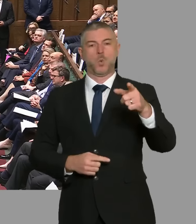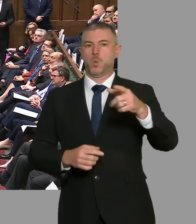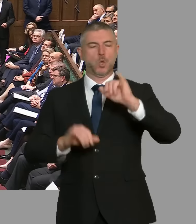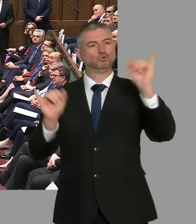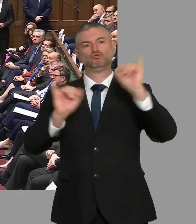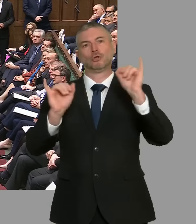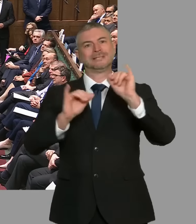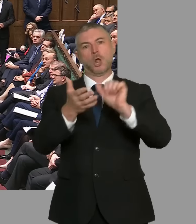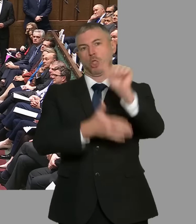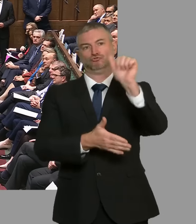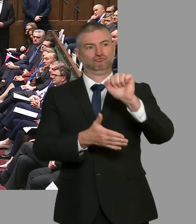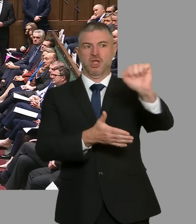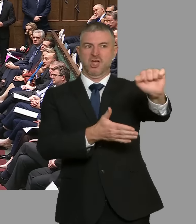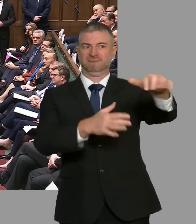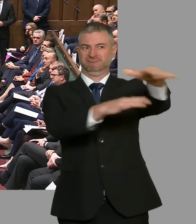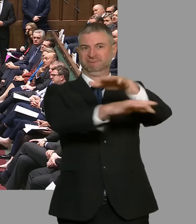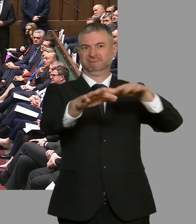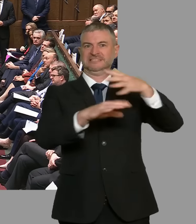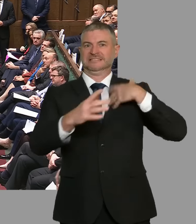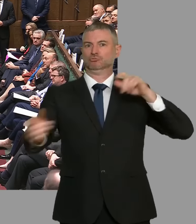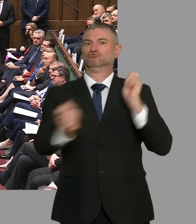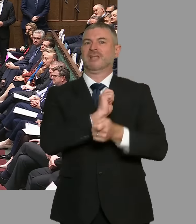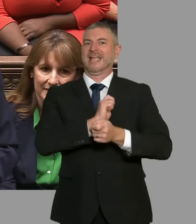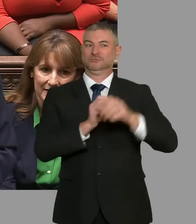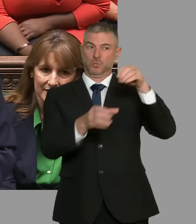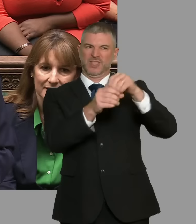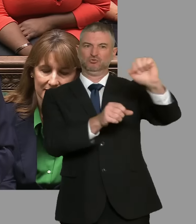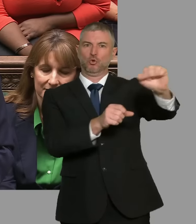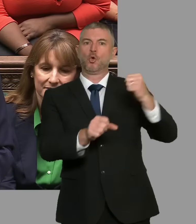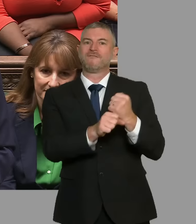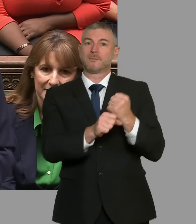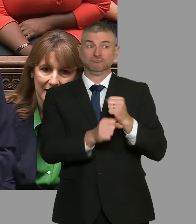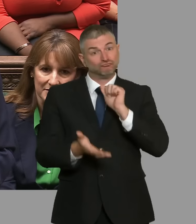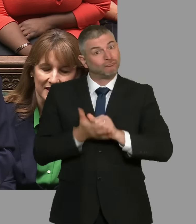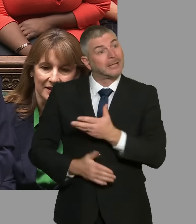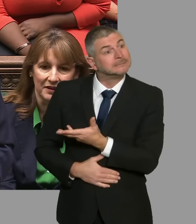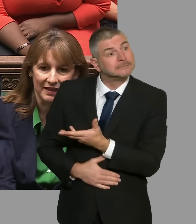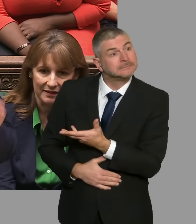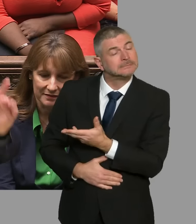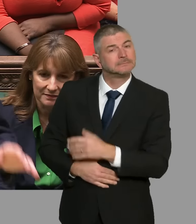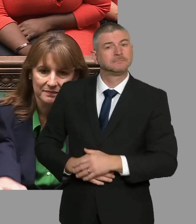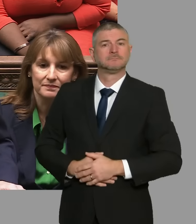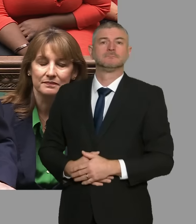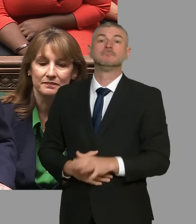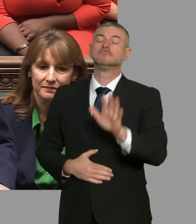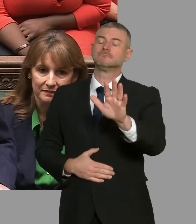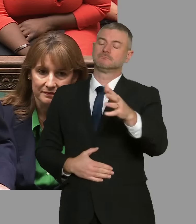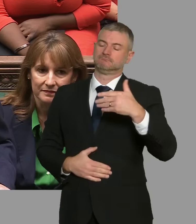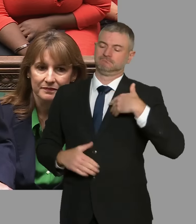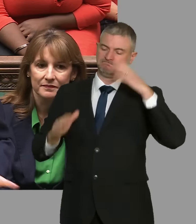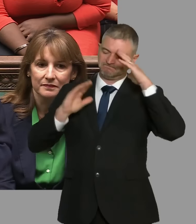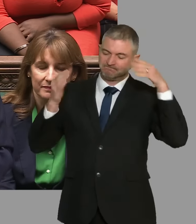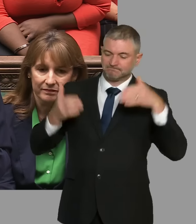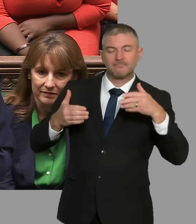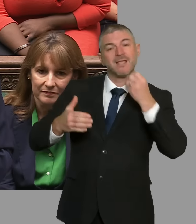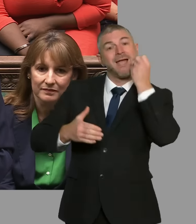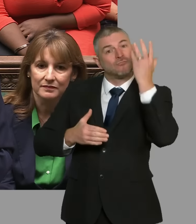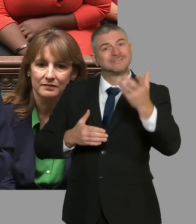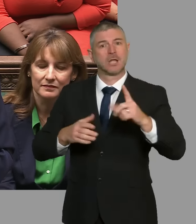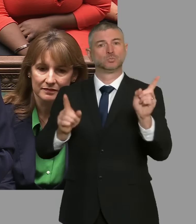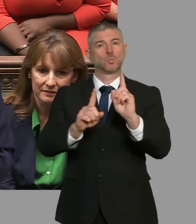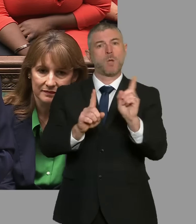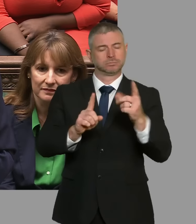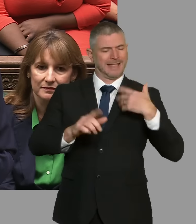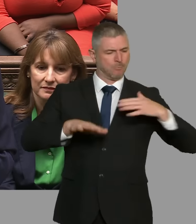Mr. Speaker, my focus each and every day is on rebuilding and renewing our country. But let me be absolutely clear, any